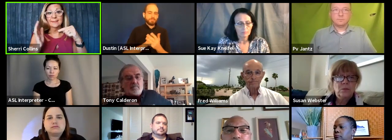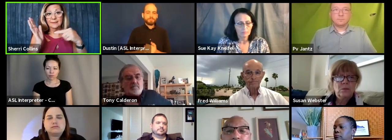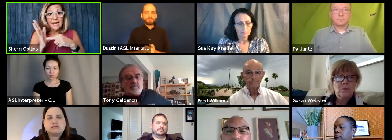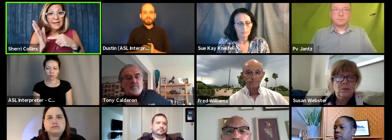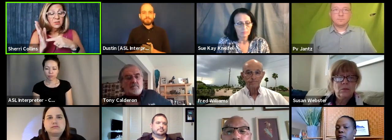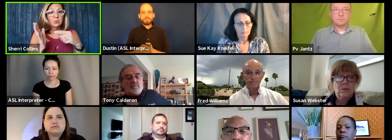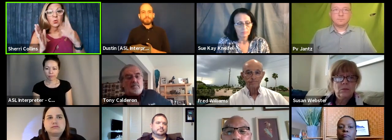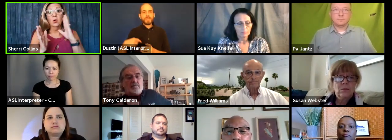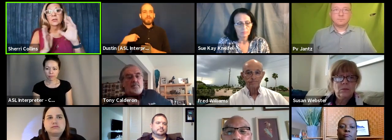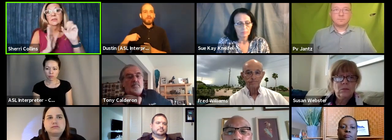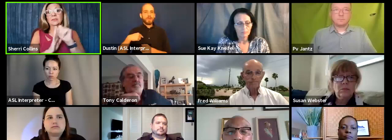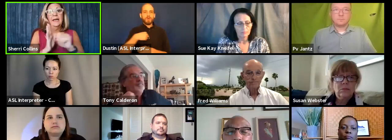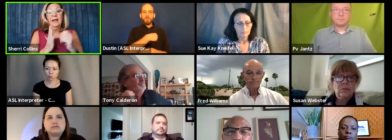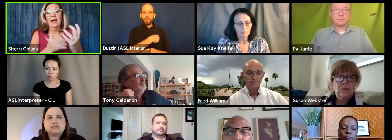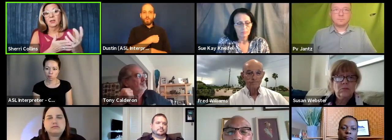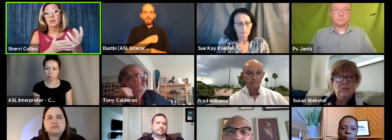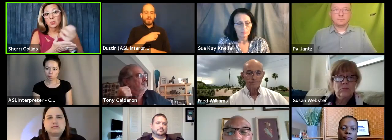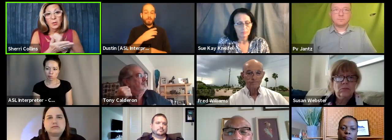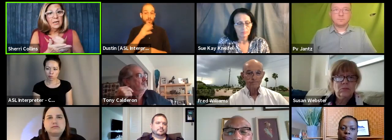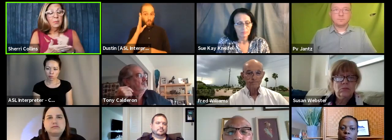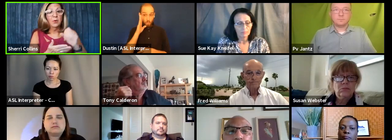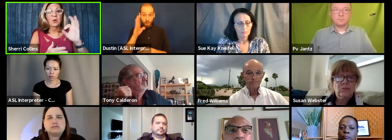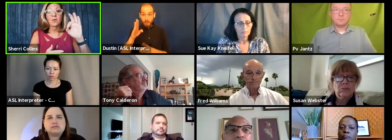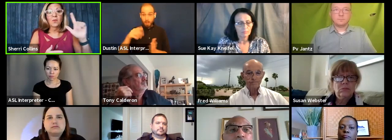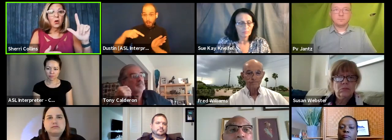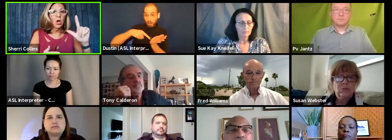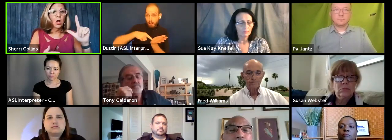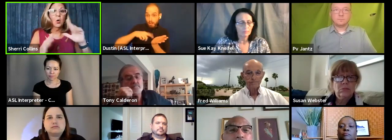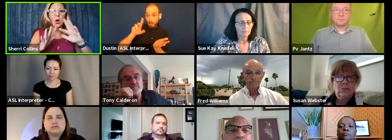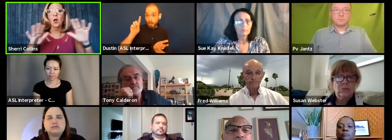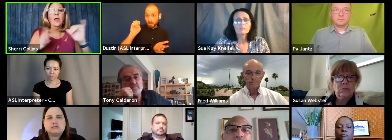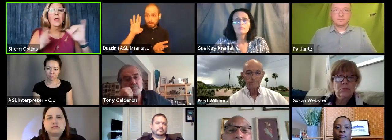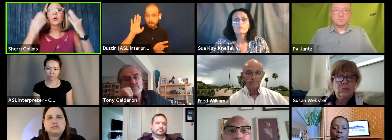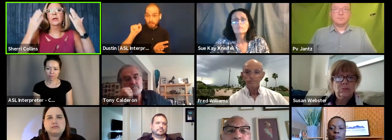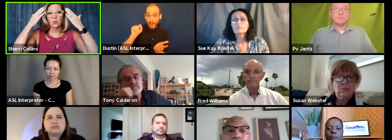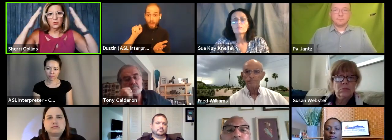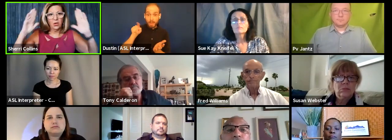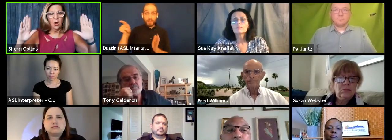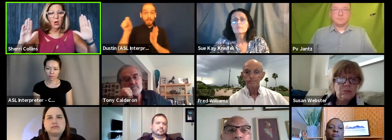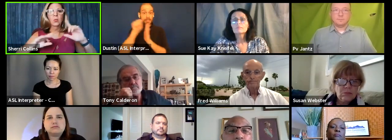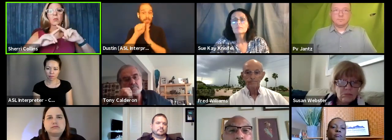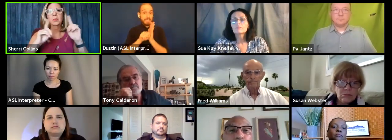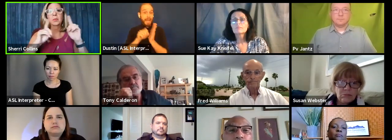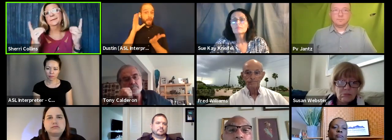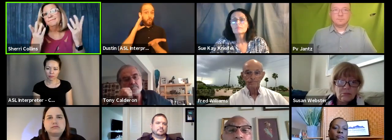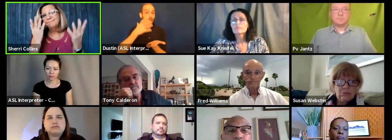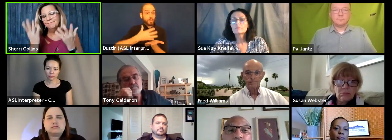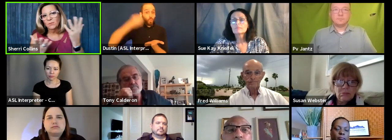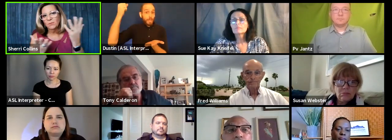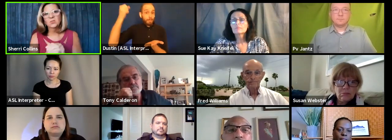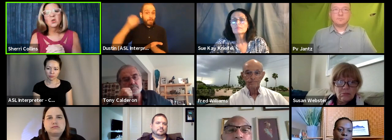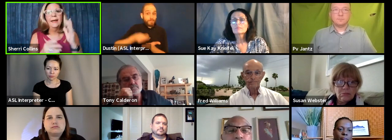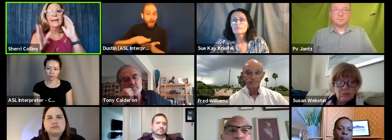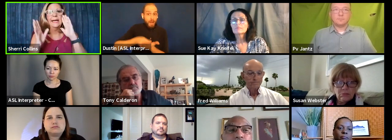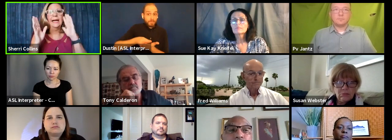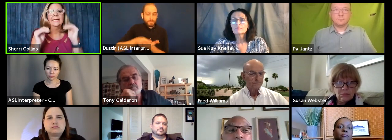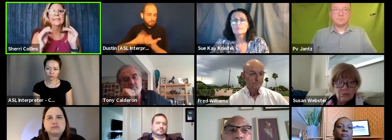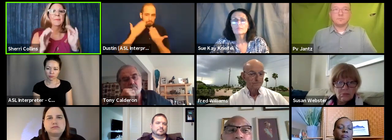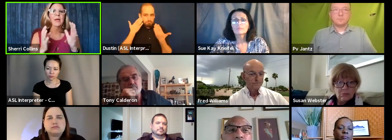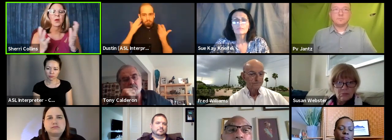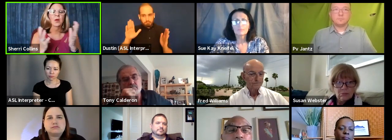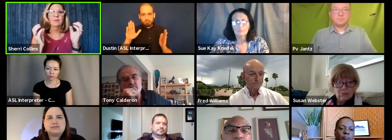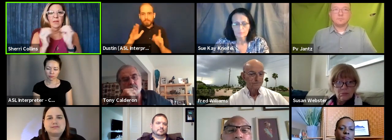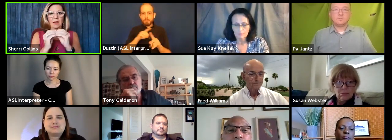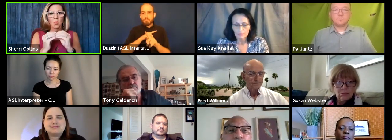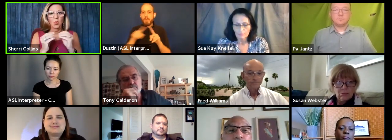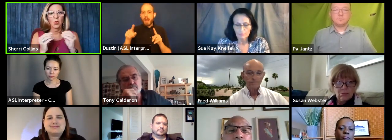in the debt. Will the state have a sweep or furlough on all that? We don't know, but so I